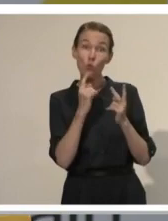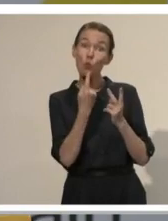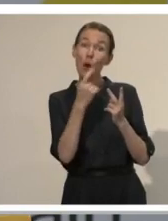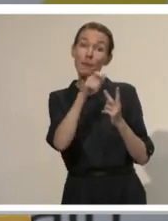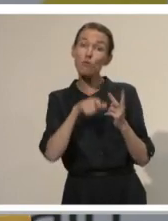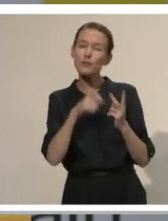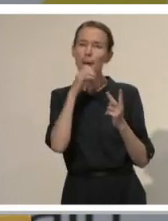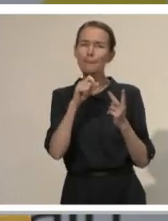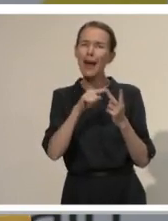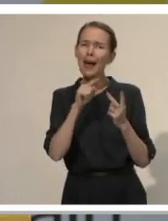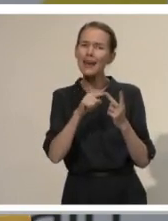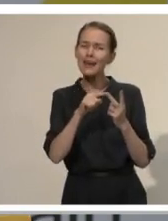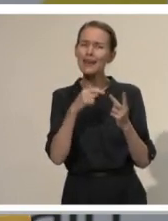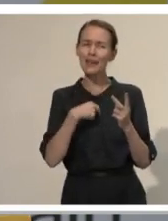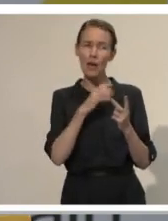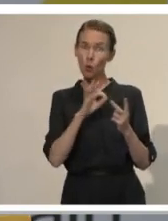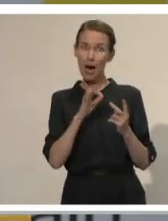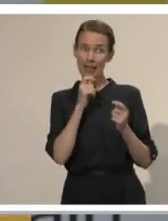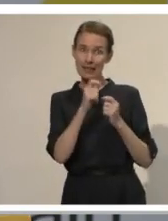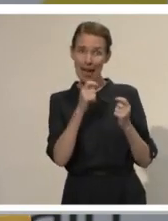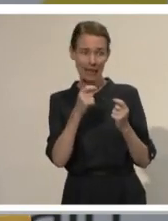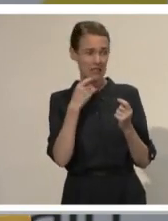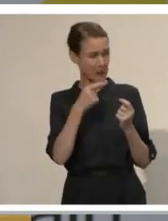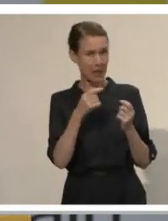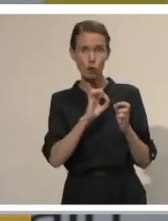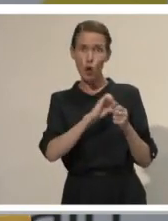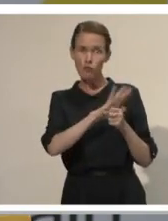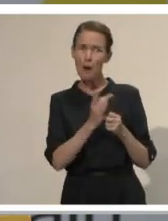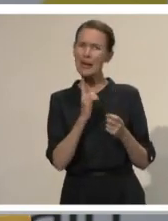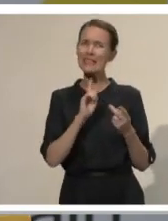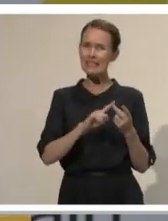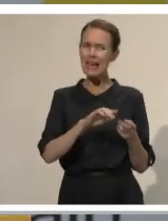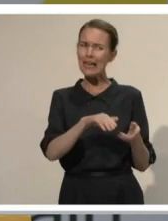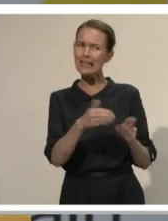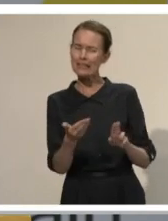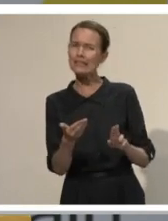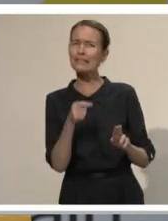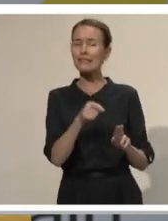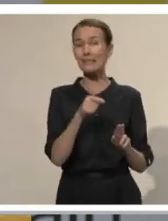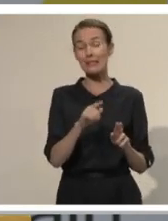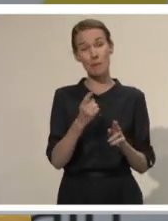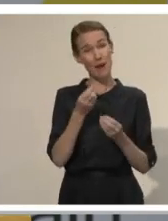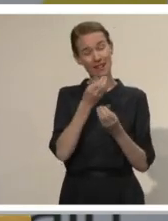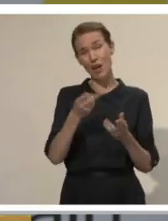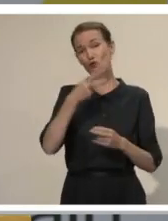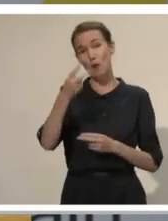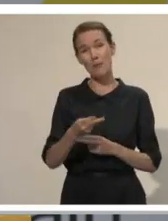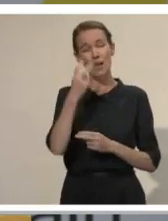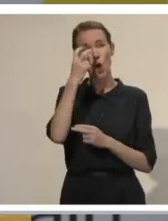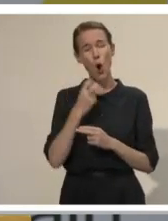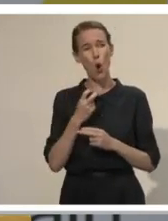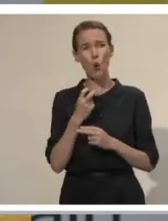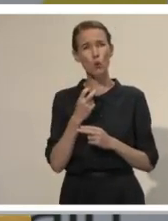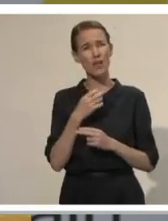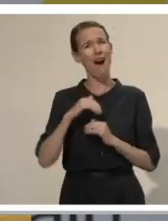to make sure that we are capturing any death that could be COVID-19 related. But this is the group that is the most vulnerable and tends to have the worst